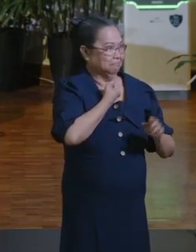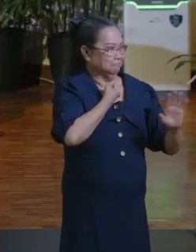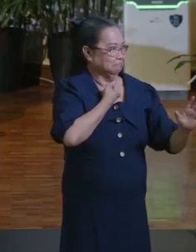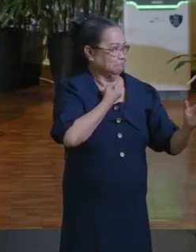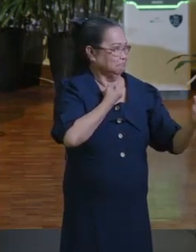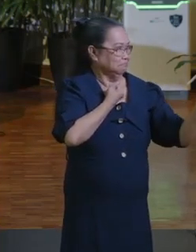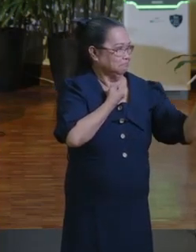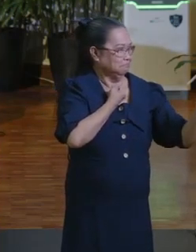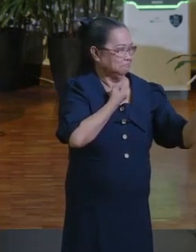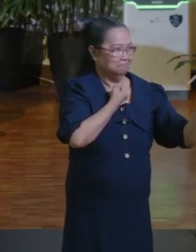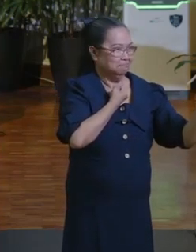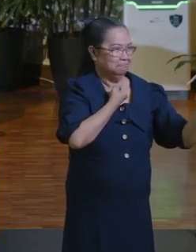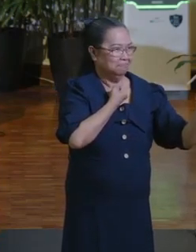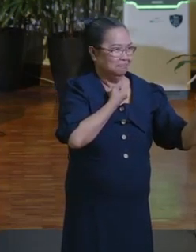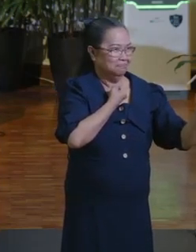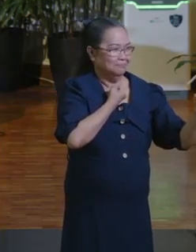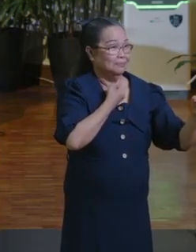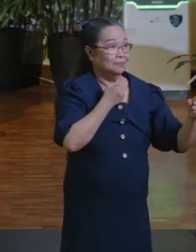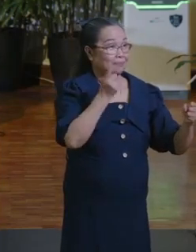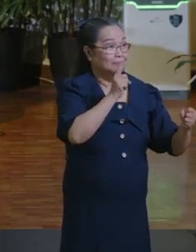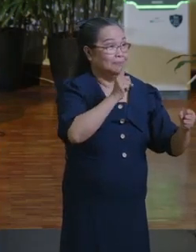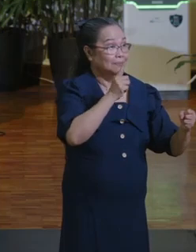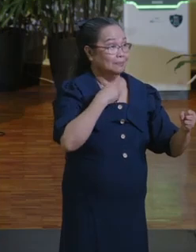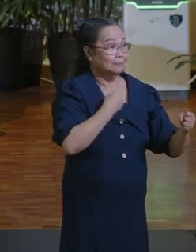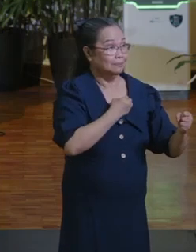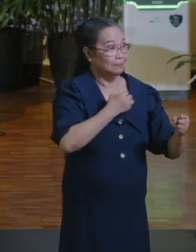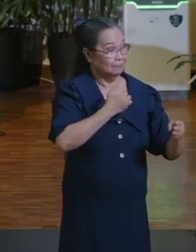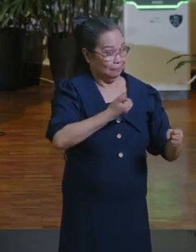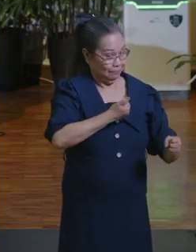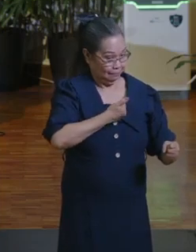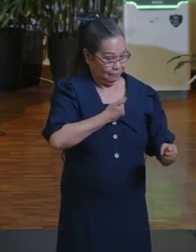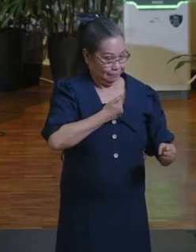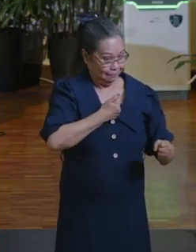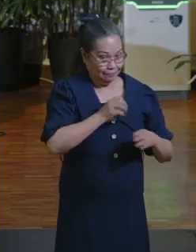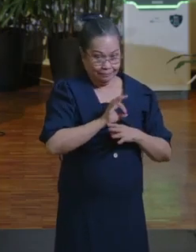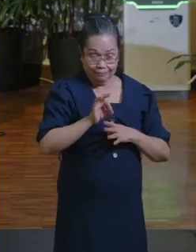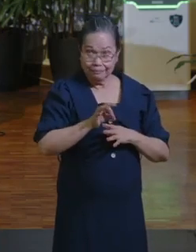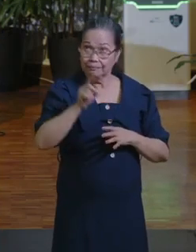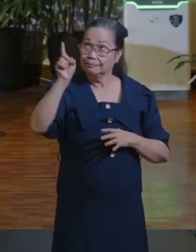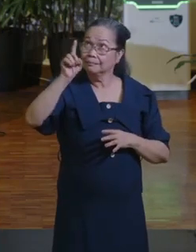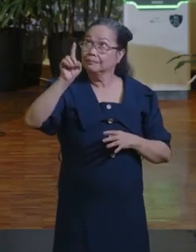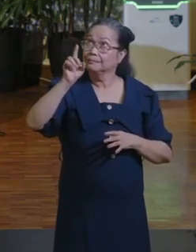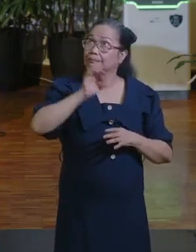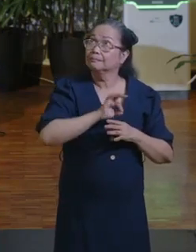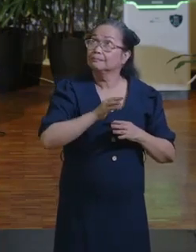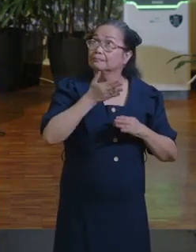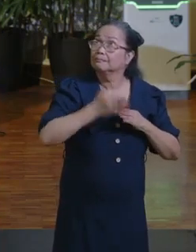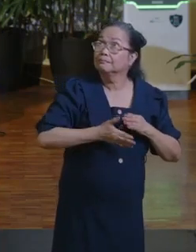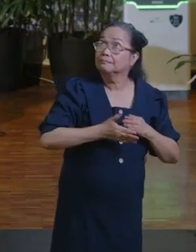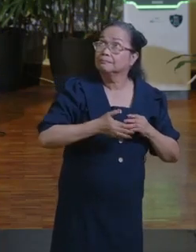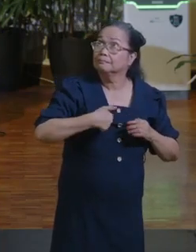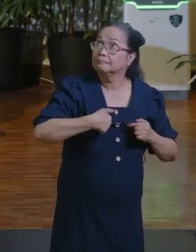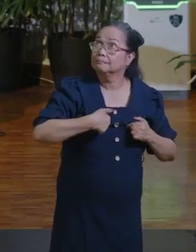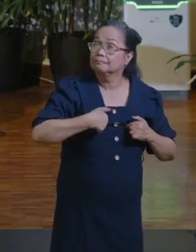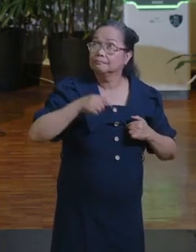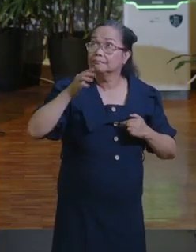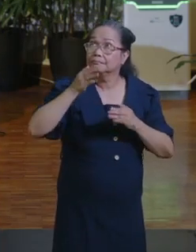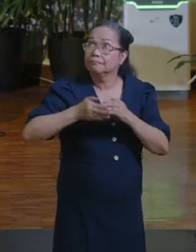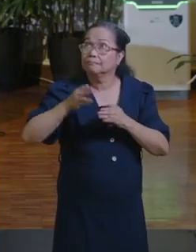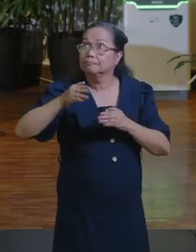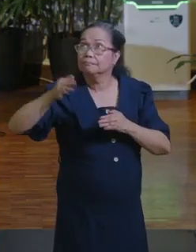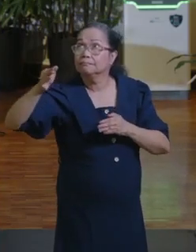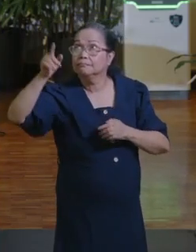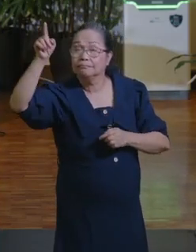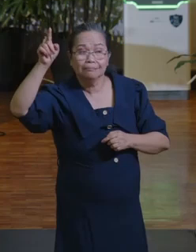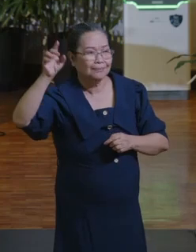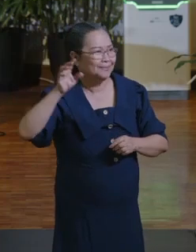Hindi natin alam kung saan nagtatapos ang ating sarili at saan nag-uumpisa ang Kanya. Tayo ay in a